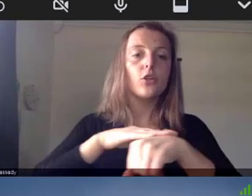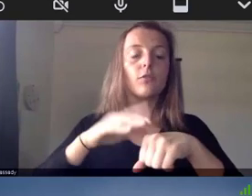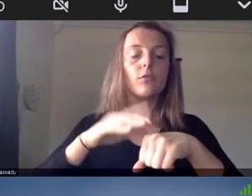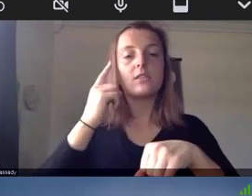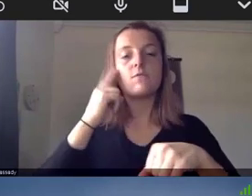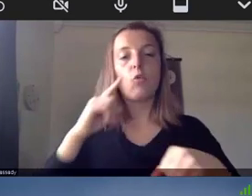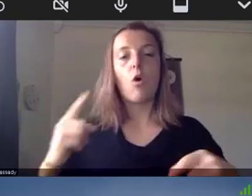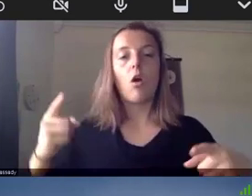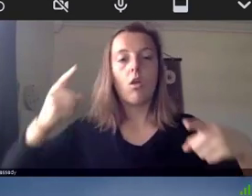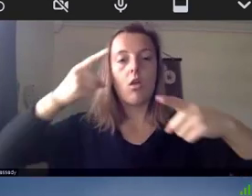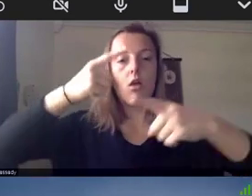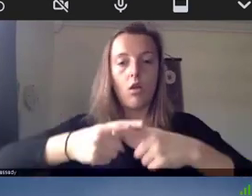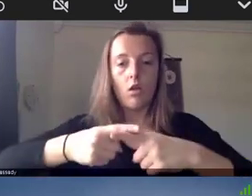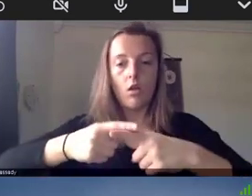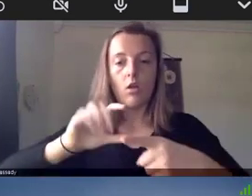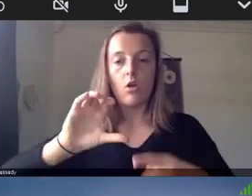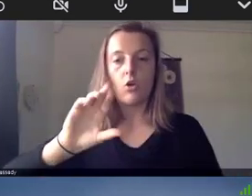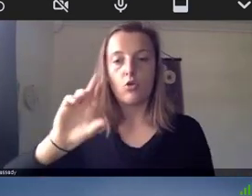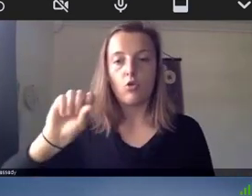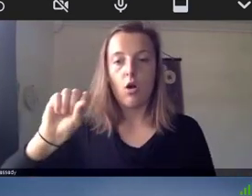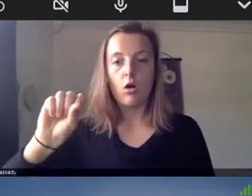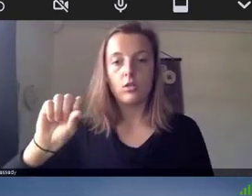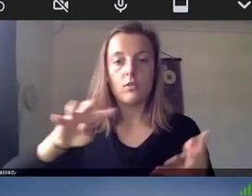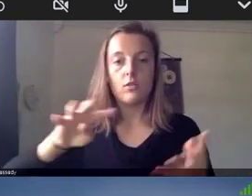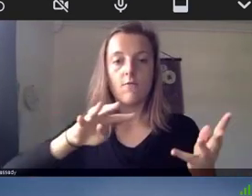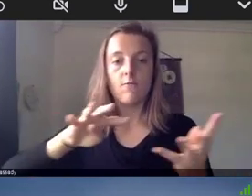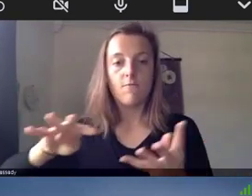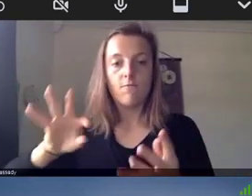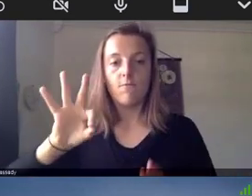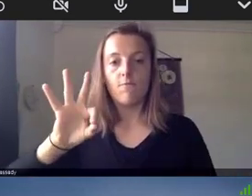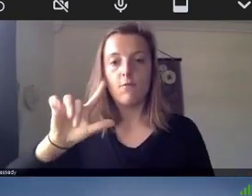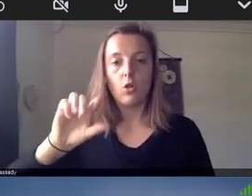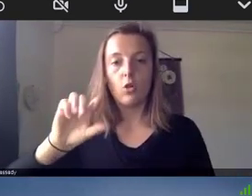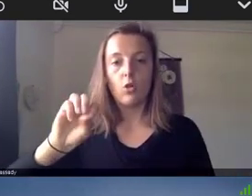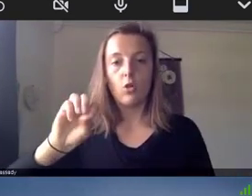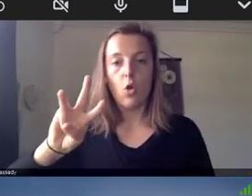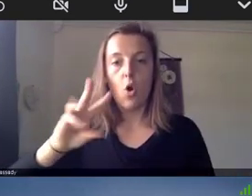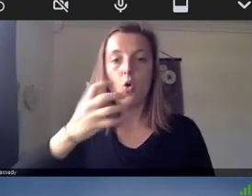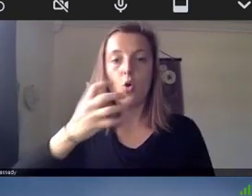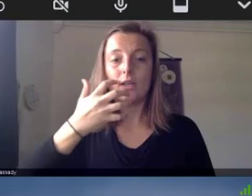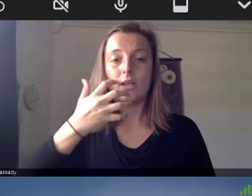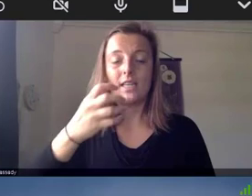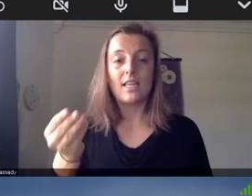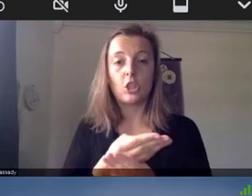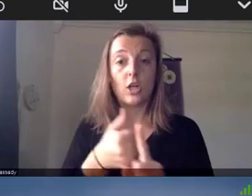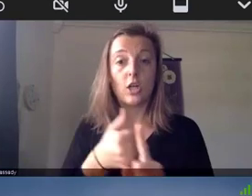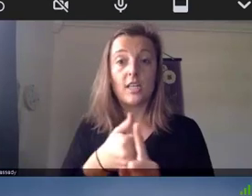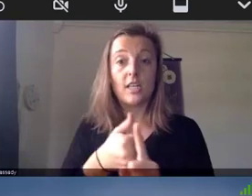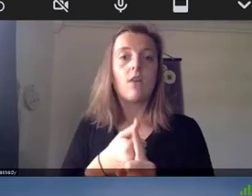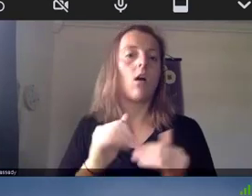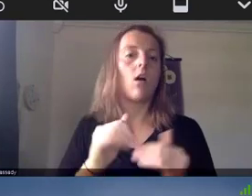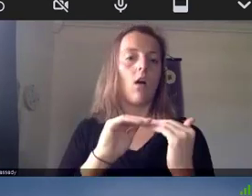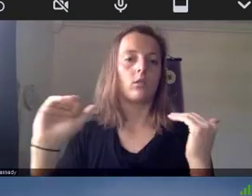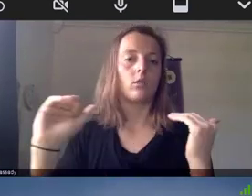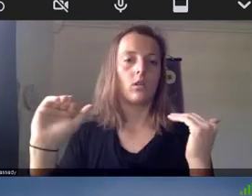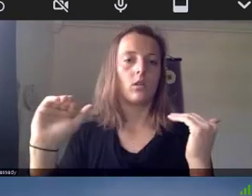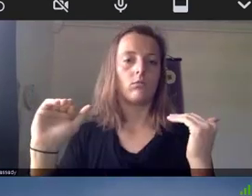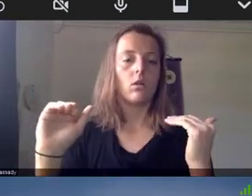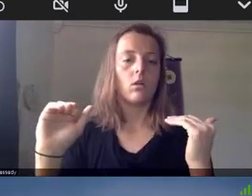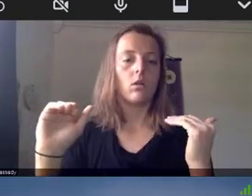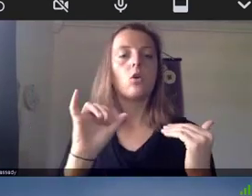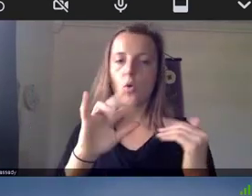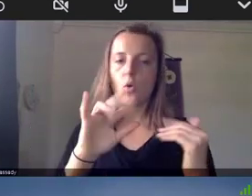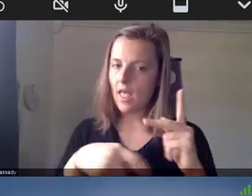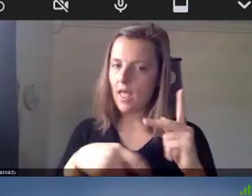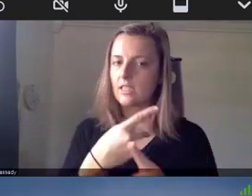constant. So I think we'd probably want to make that kind of assumption in all of our problems. I think when we do